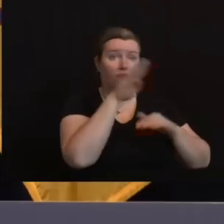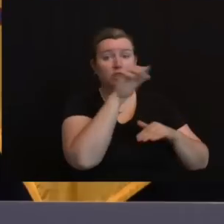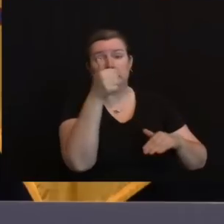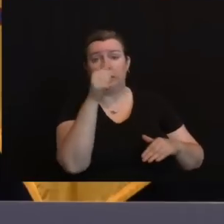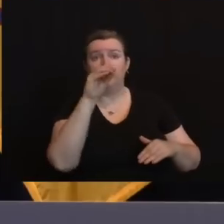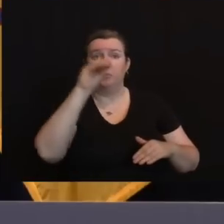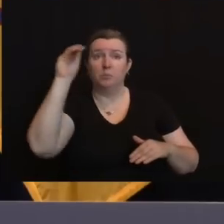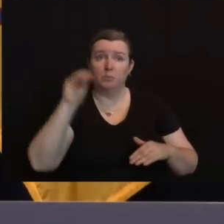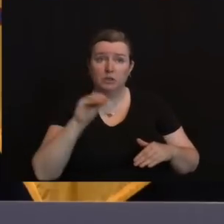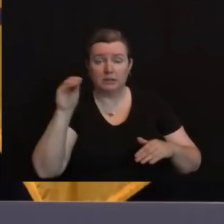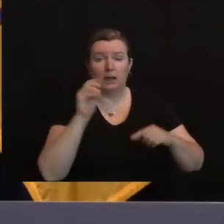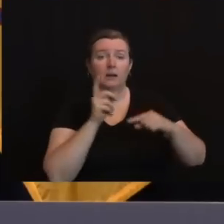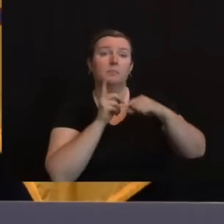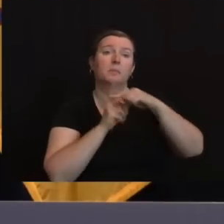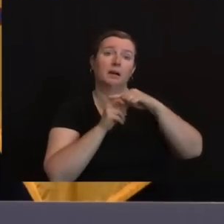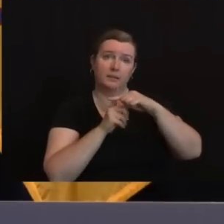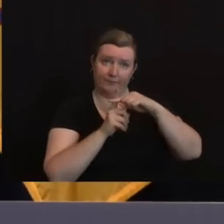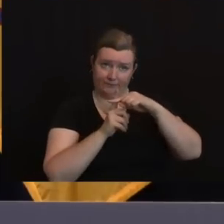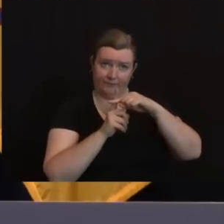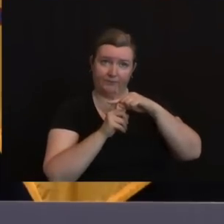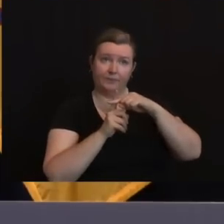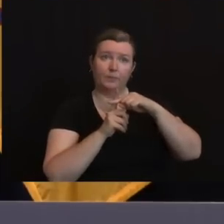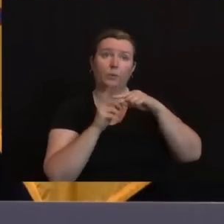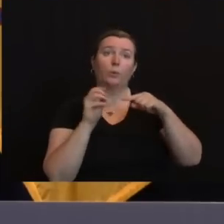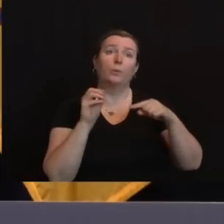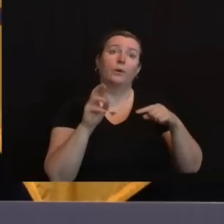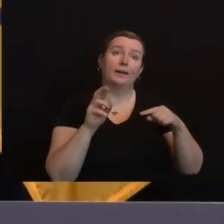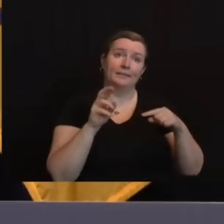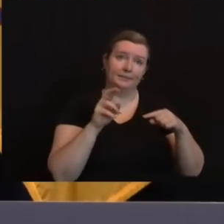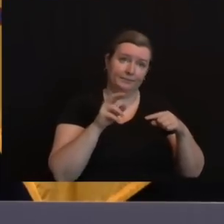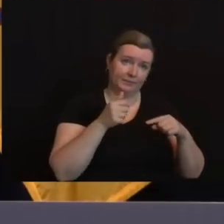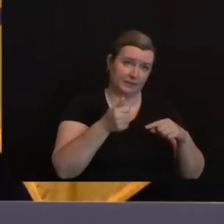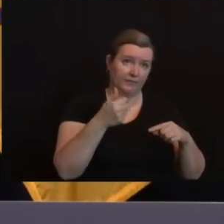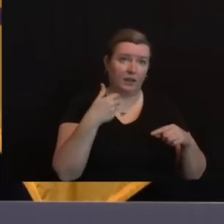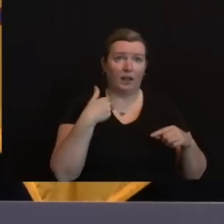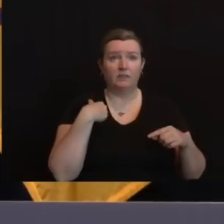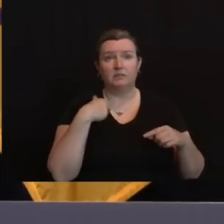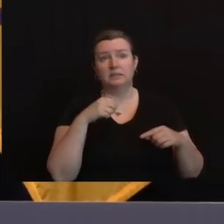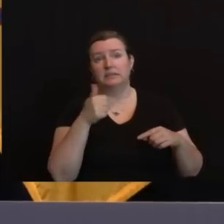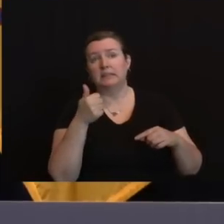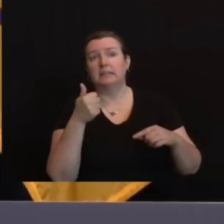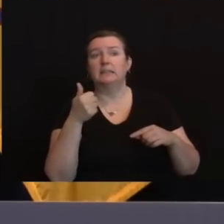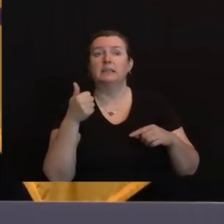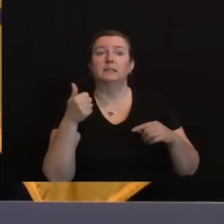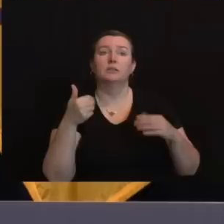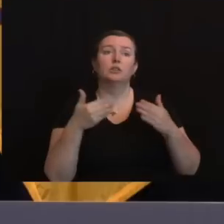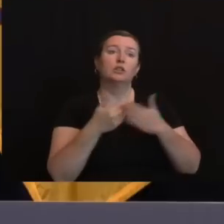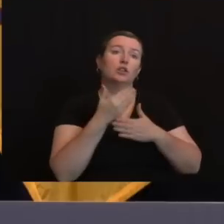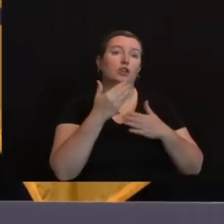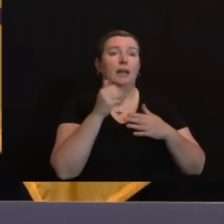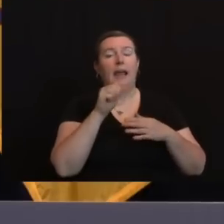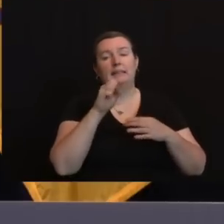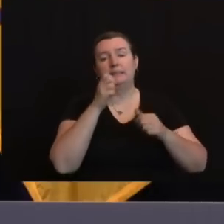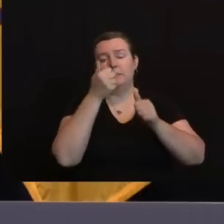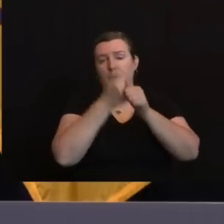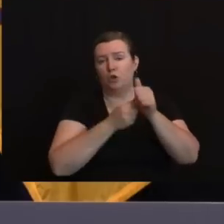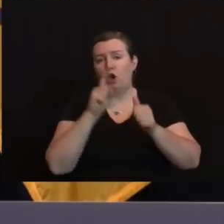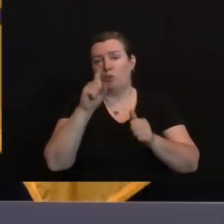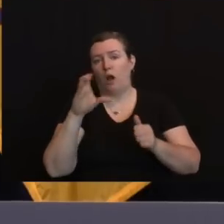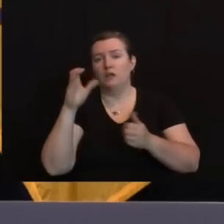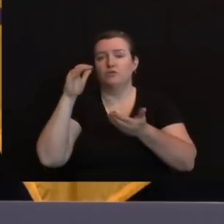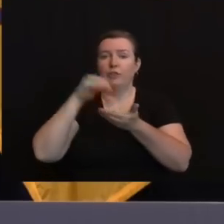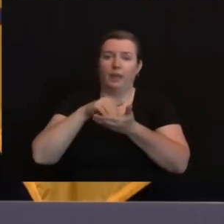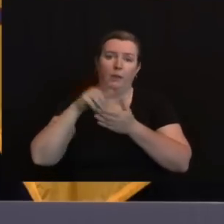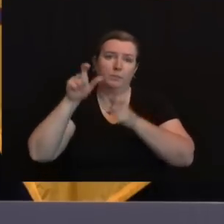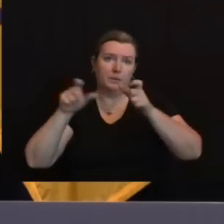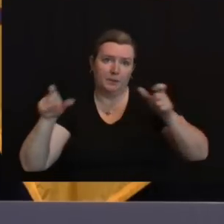on a rolling 7-day average, or you have at least 10 new cases per 100,000 residents on a rolling 7-day